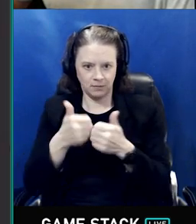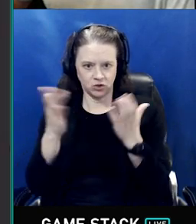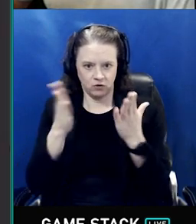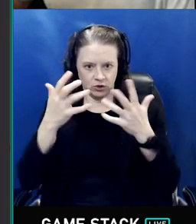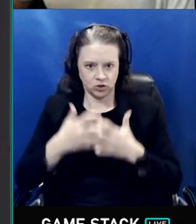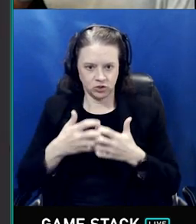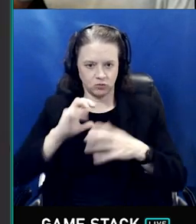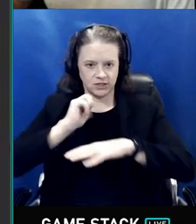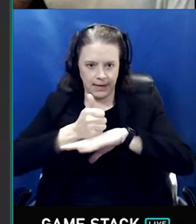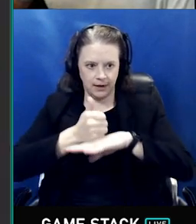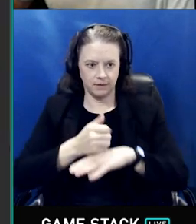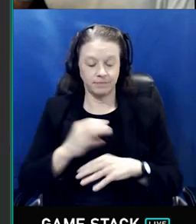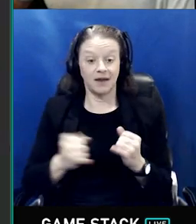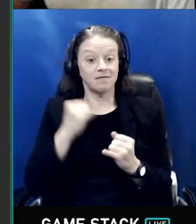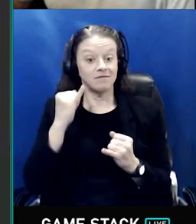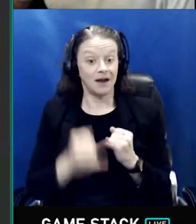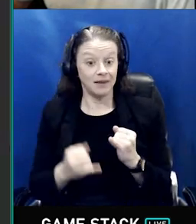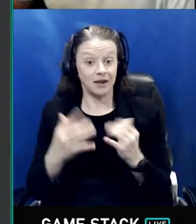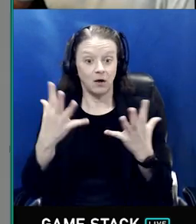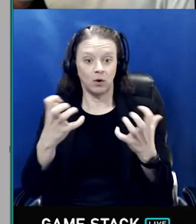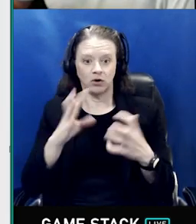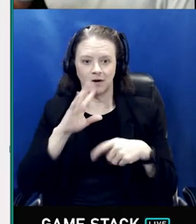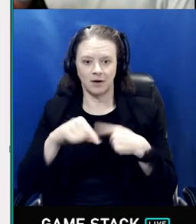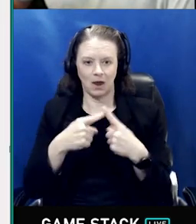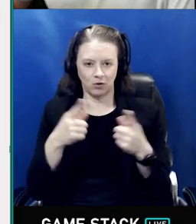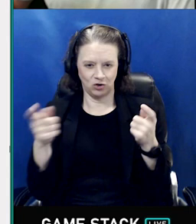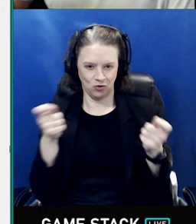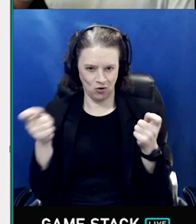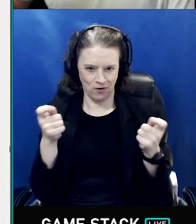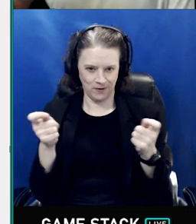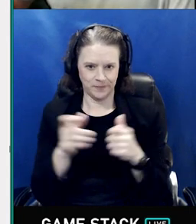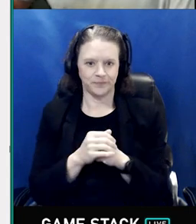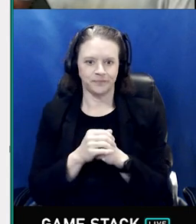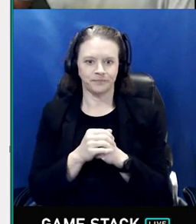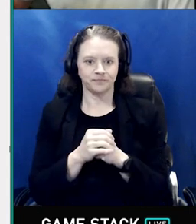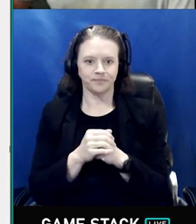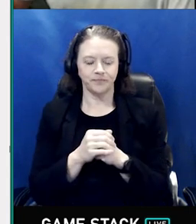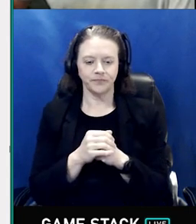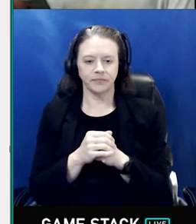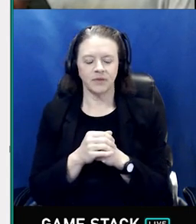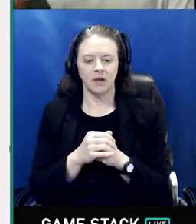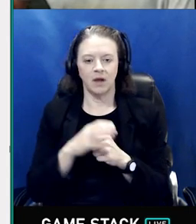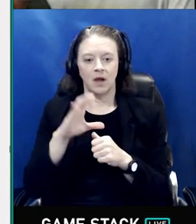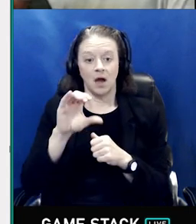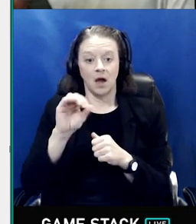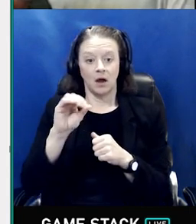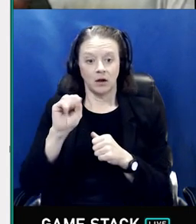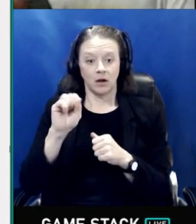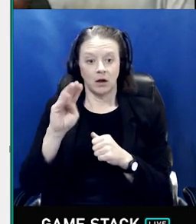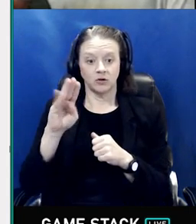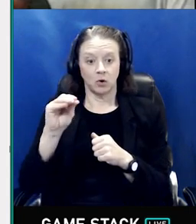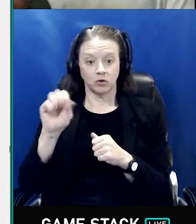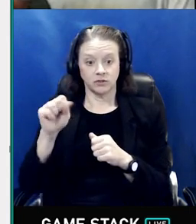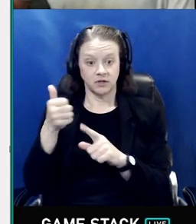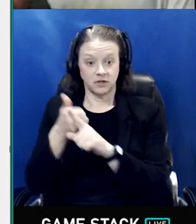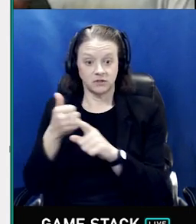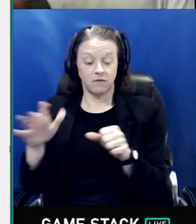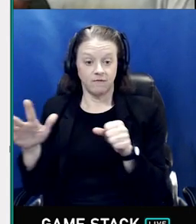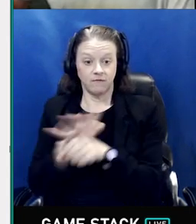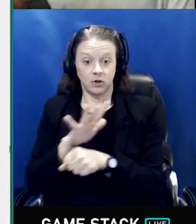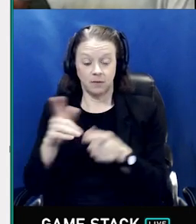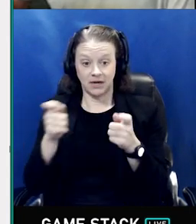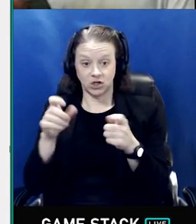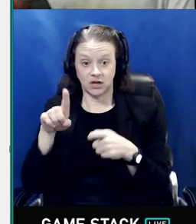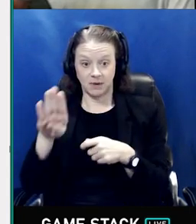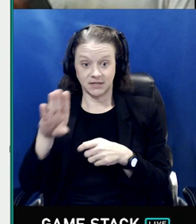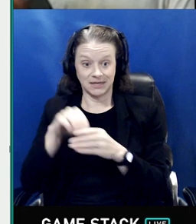And finally, I want to talk about control. So Cosmos is a fully managed database in Azure. However, there are